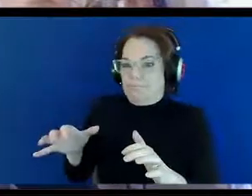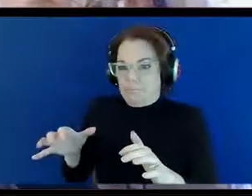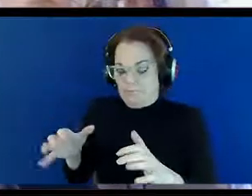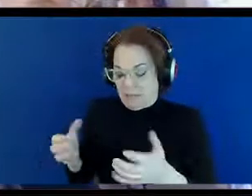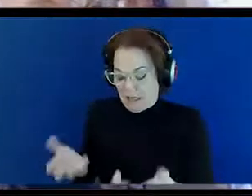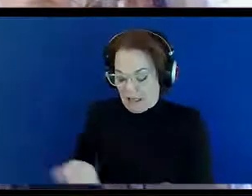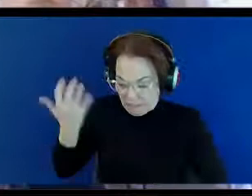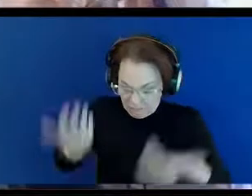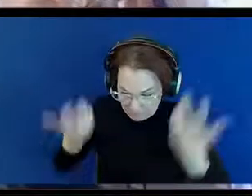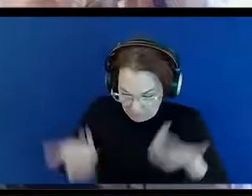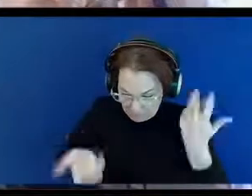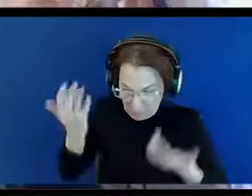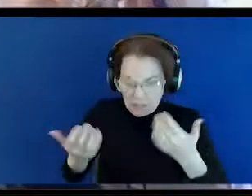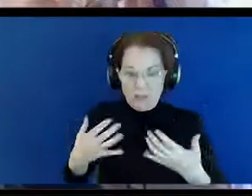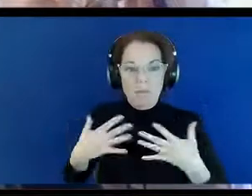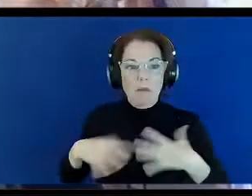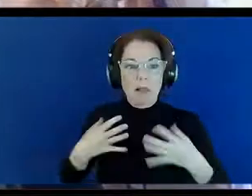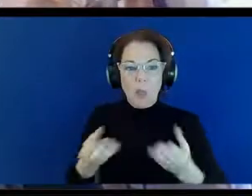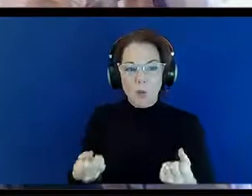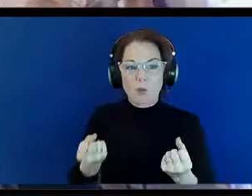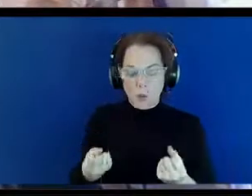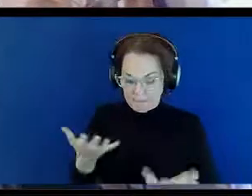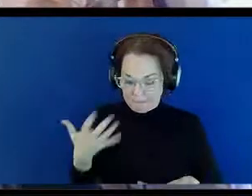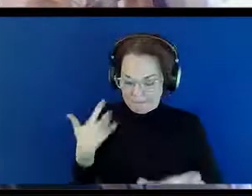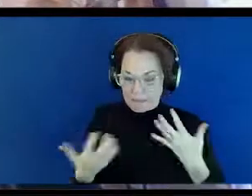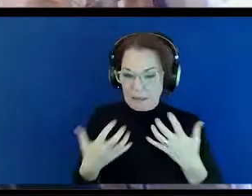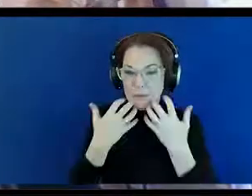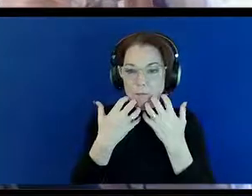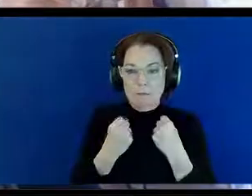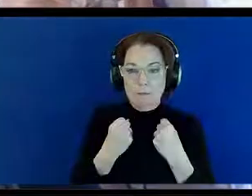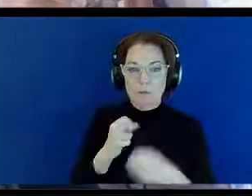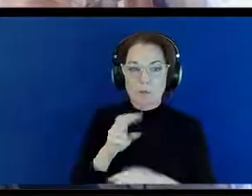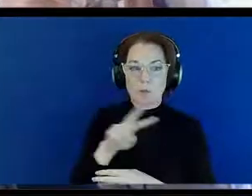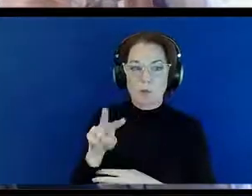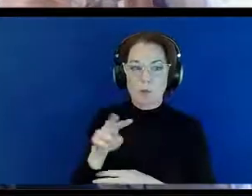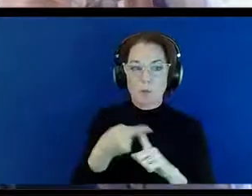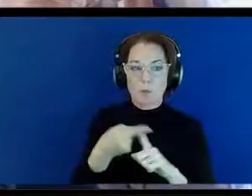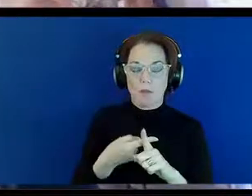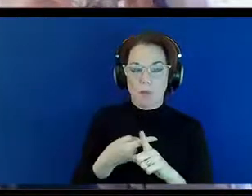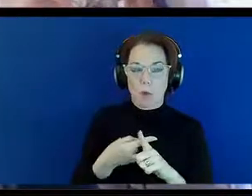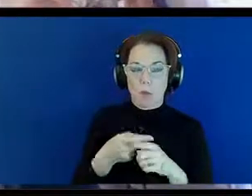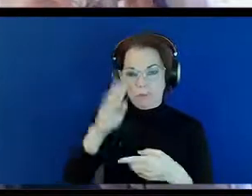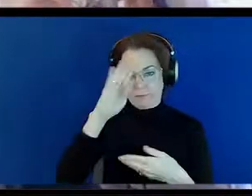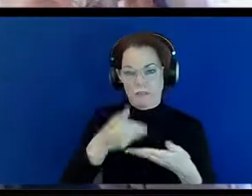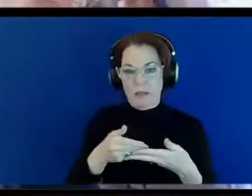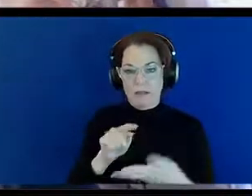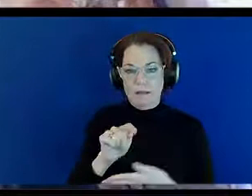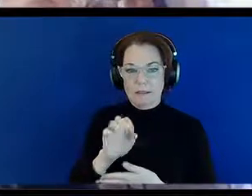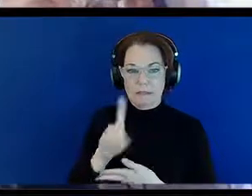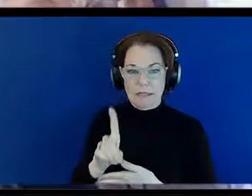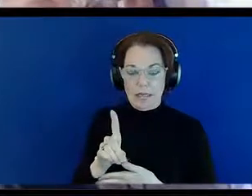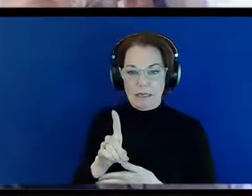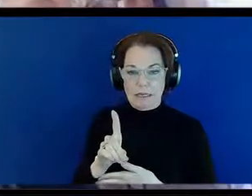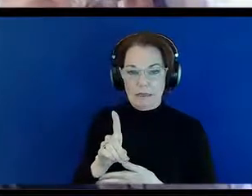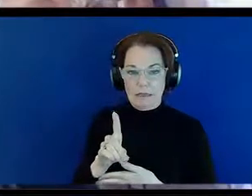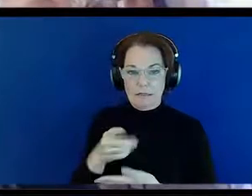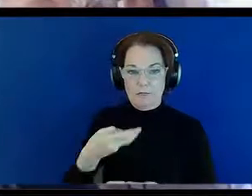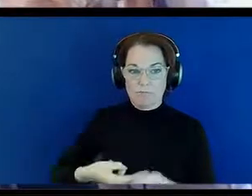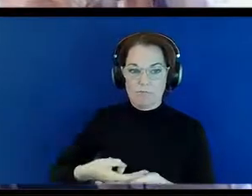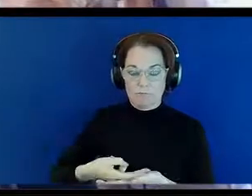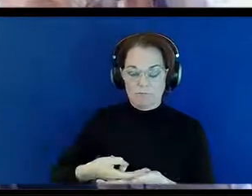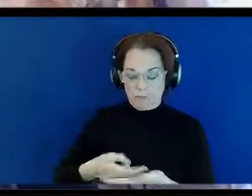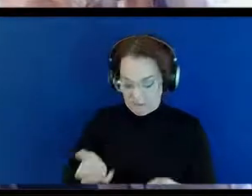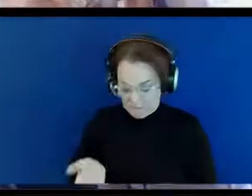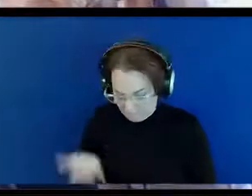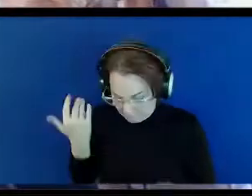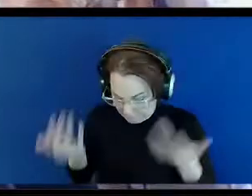clothes. My dear 22-month-old son, Ted, was at the bottom of the pile. His face was purple, he had